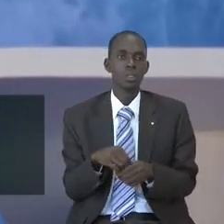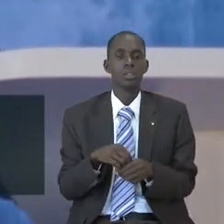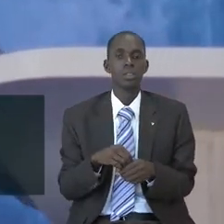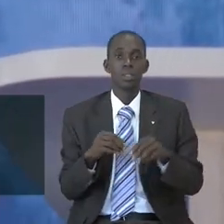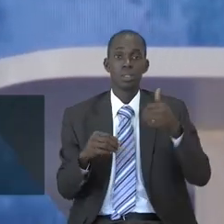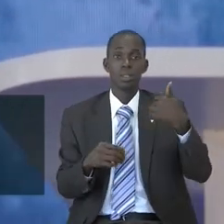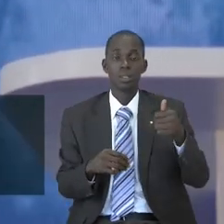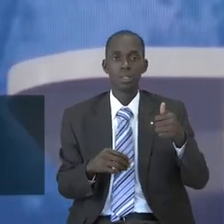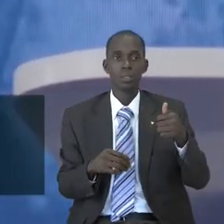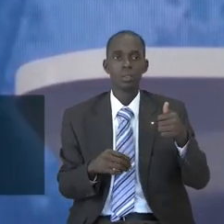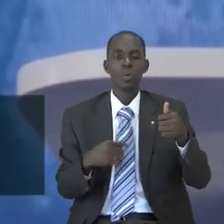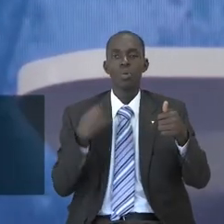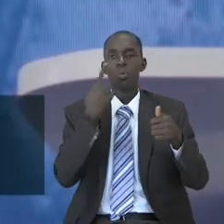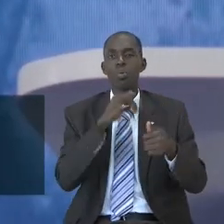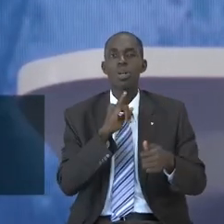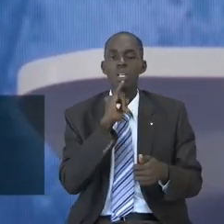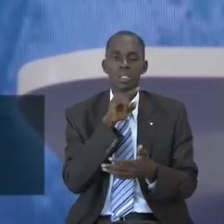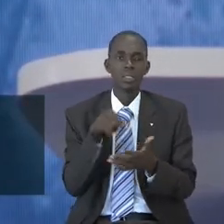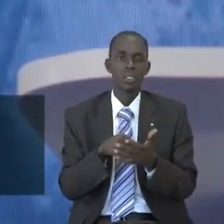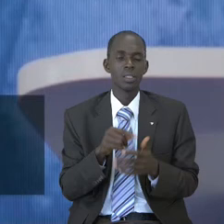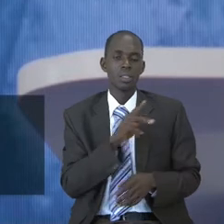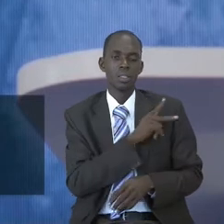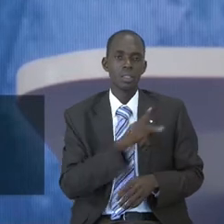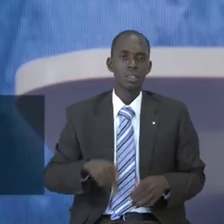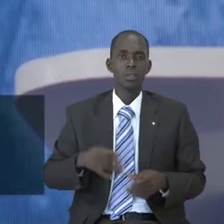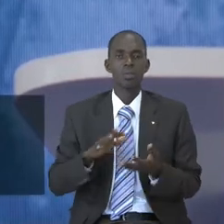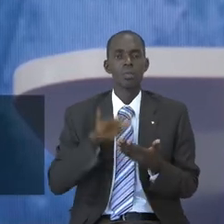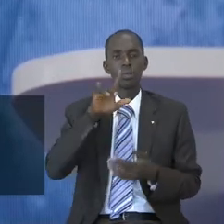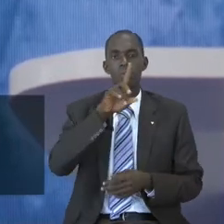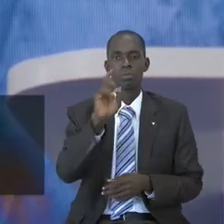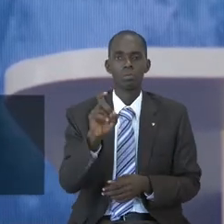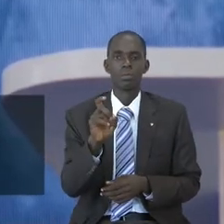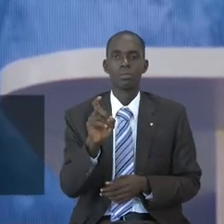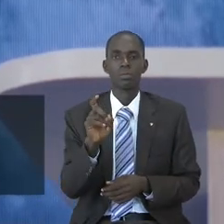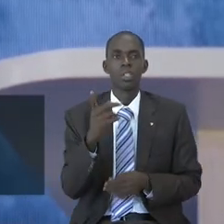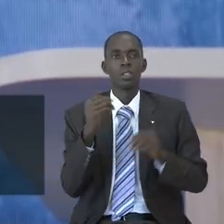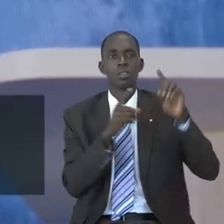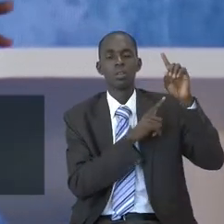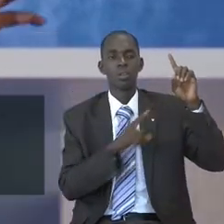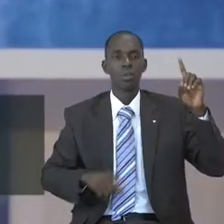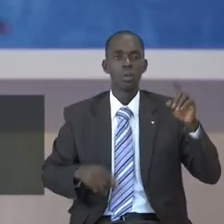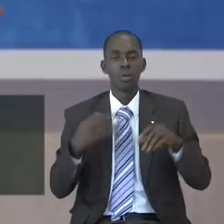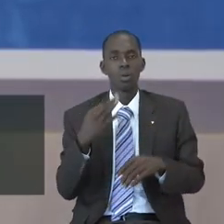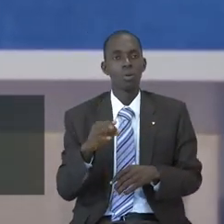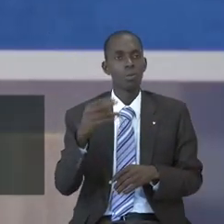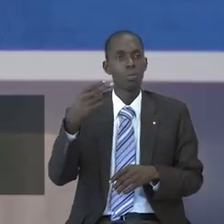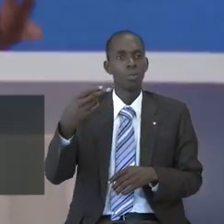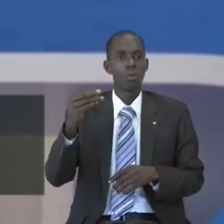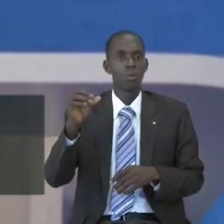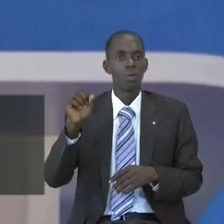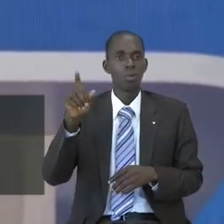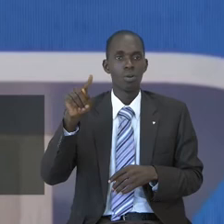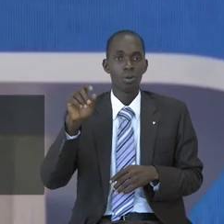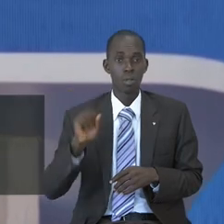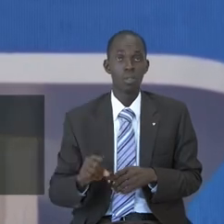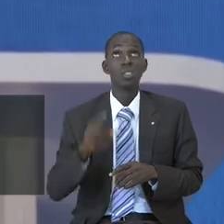in verse 10, who is this King of glory? The Lord of hosts